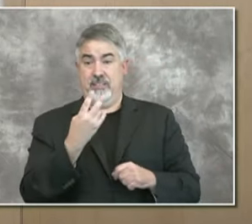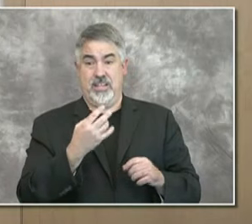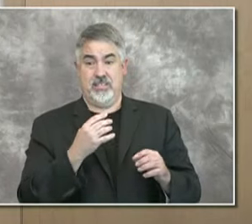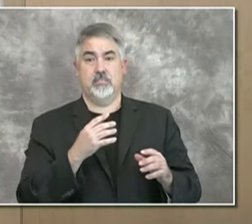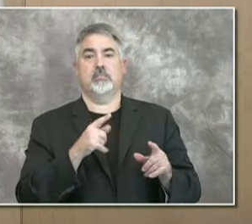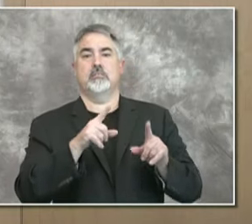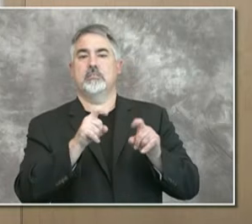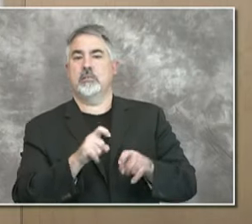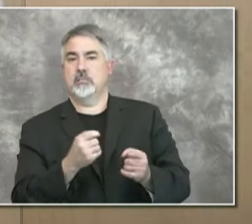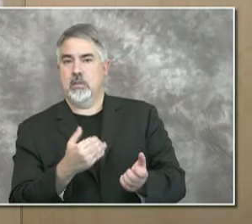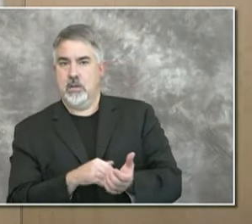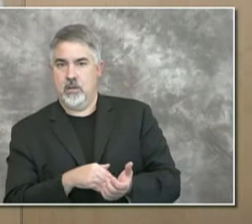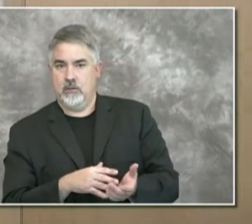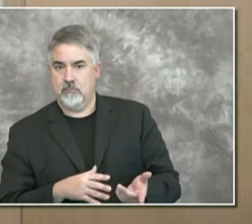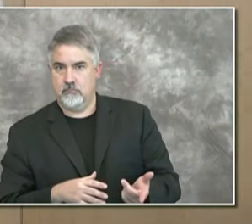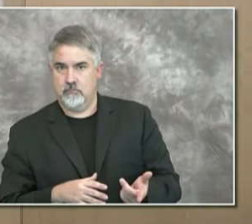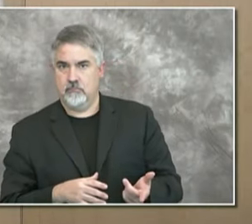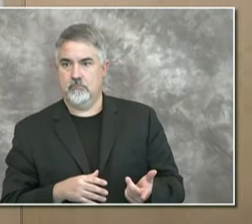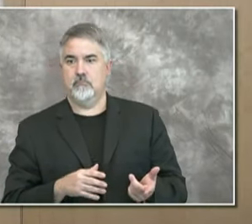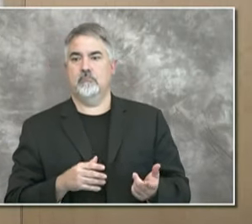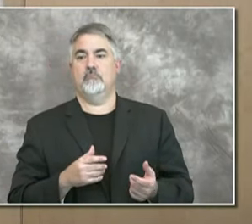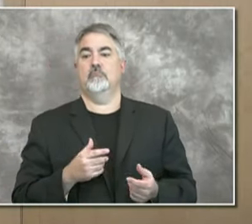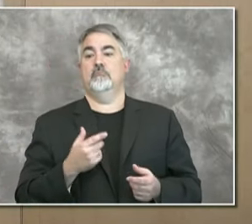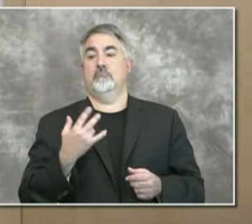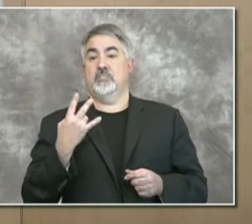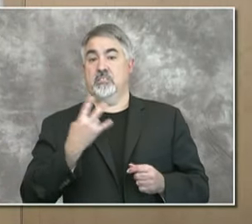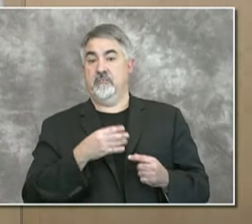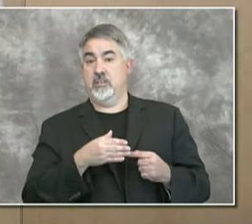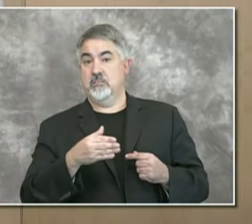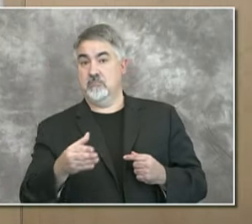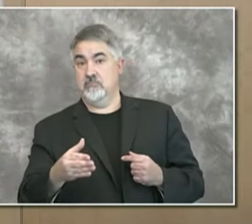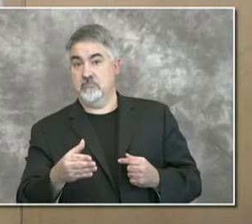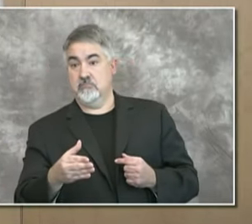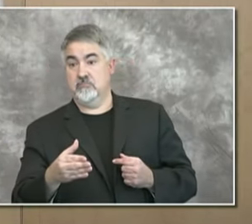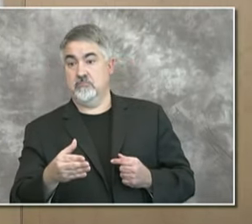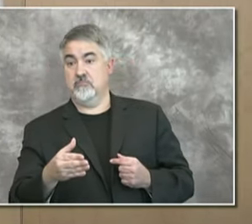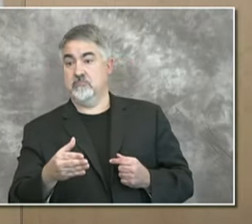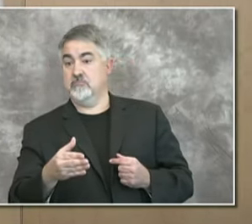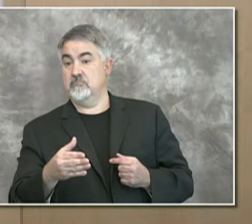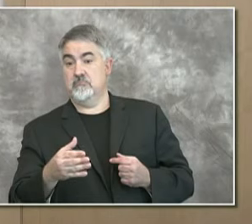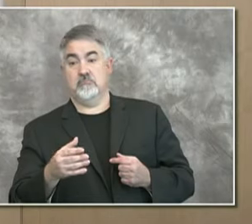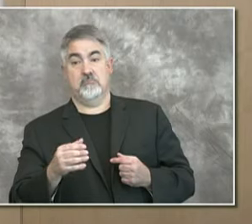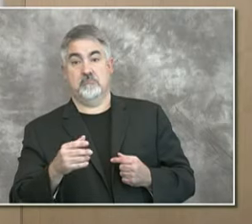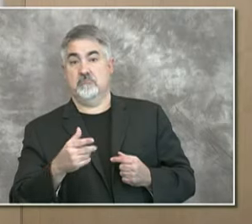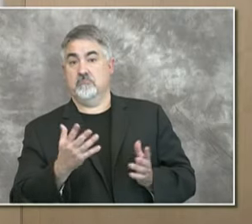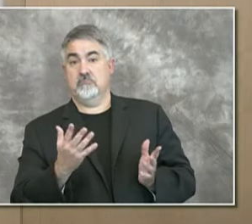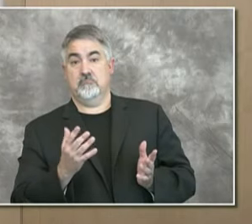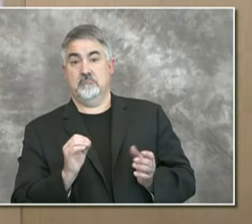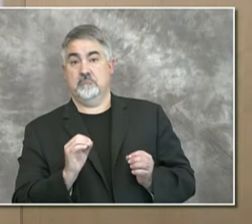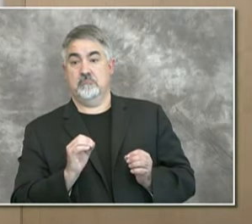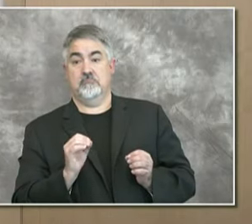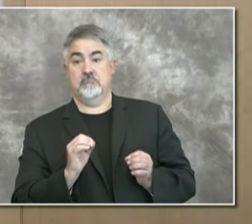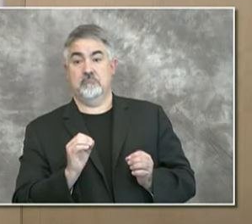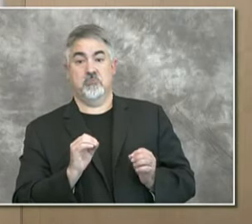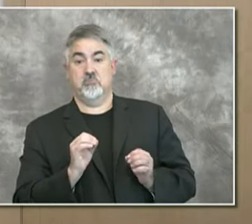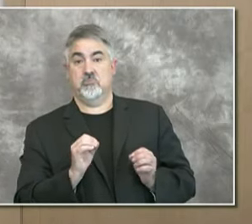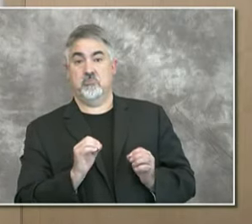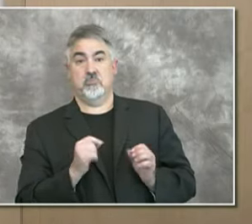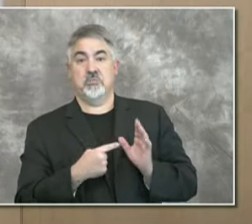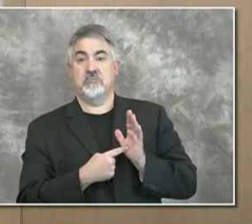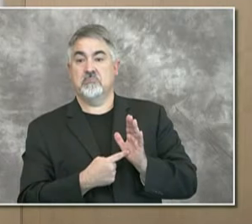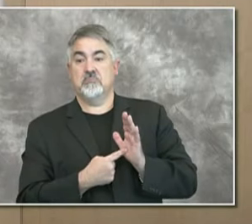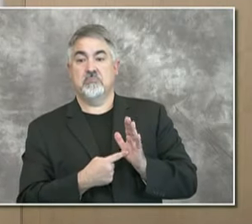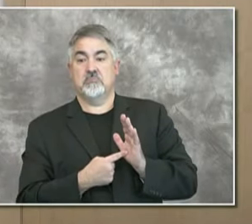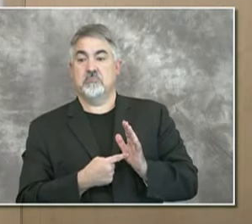been obtained that was positive, and the person has not, their symptoms have resolved, they too